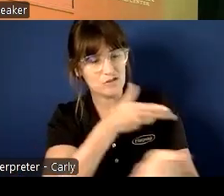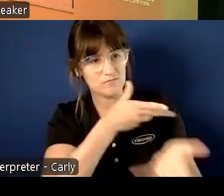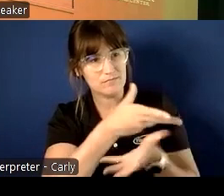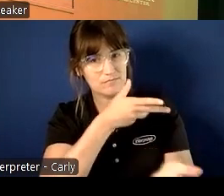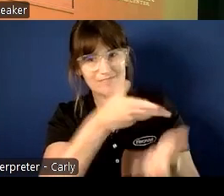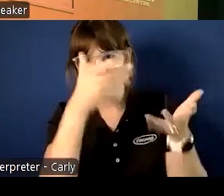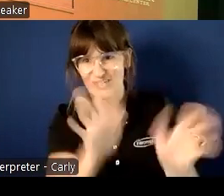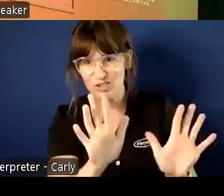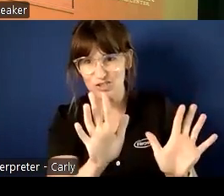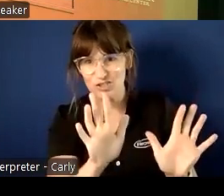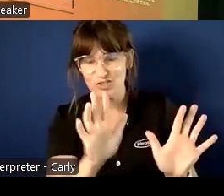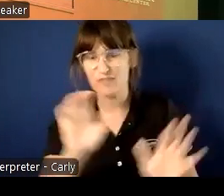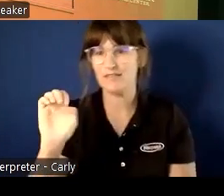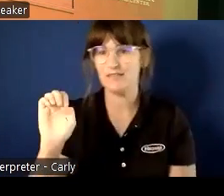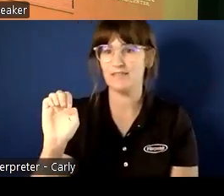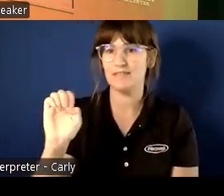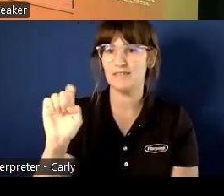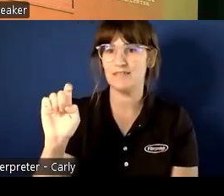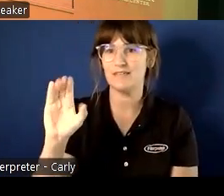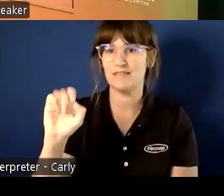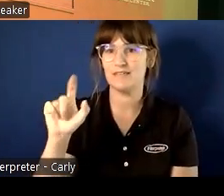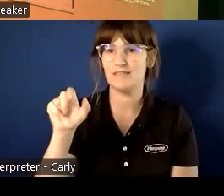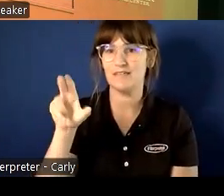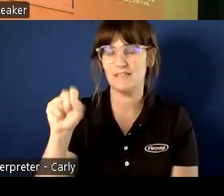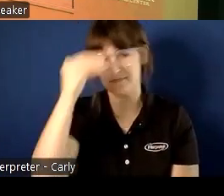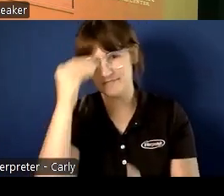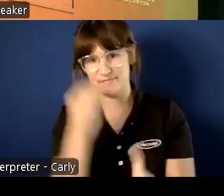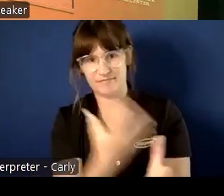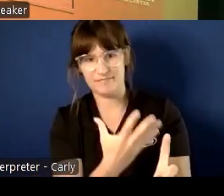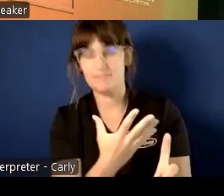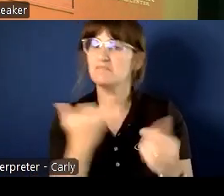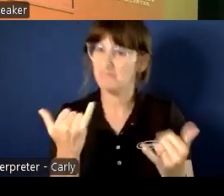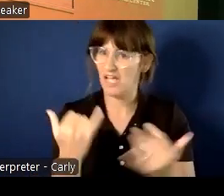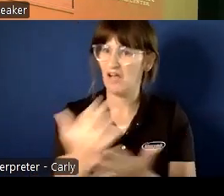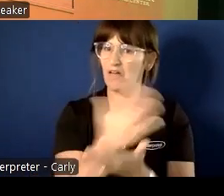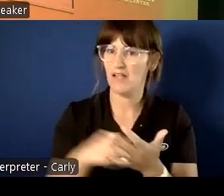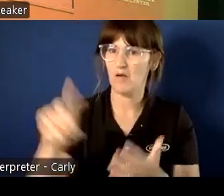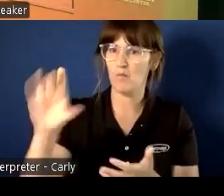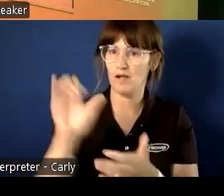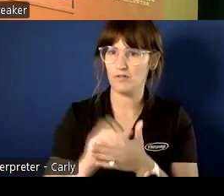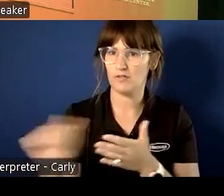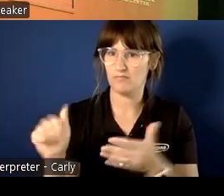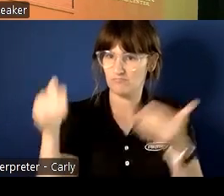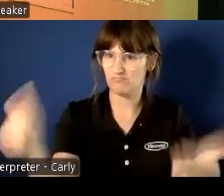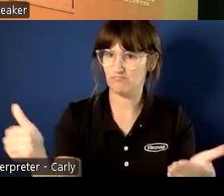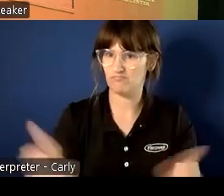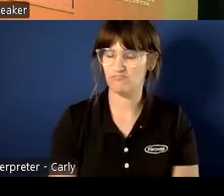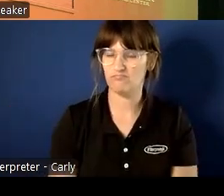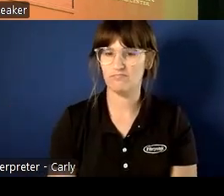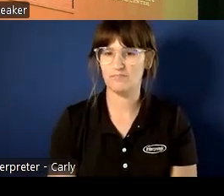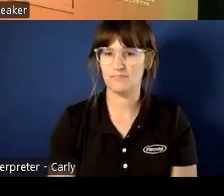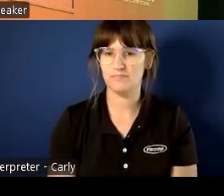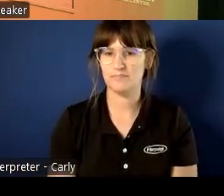the Excellus tells you as a provider that you're allowed to collect $100, okay? And under